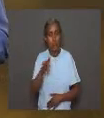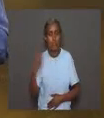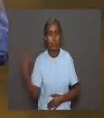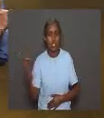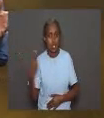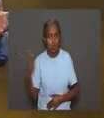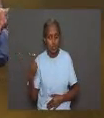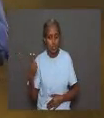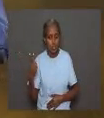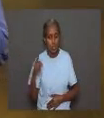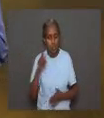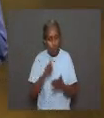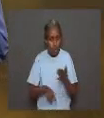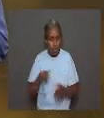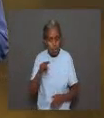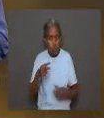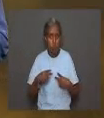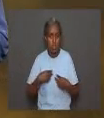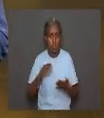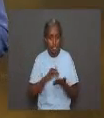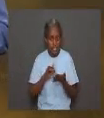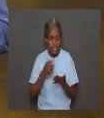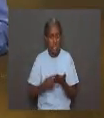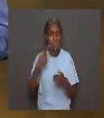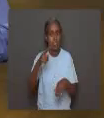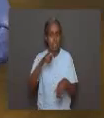problems using what we have studied.